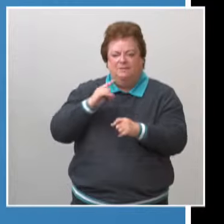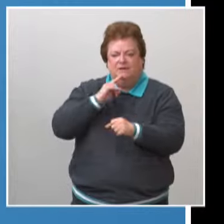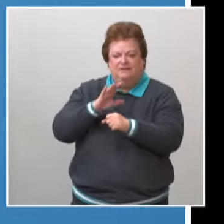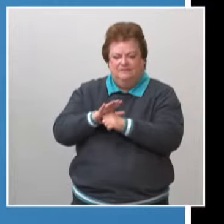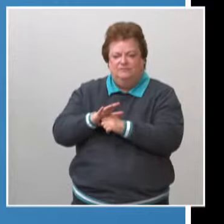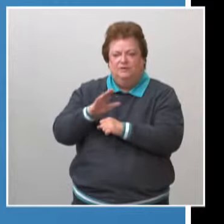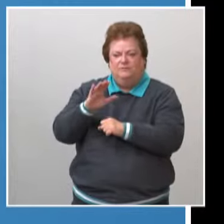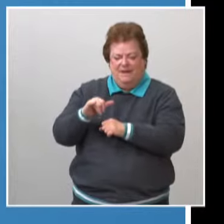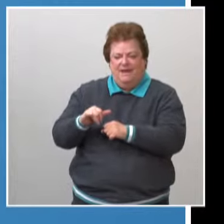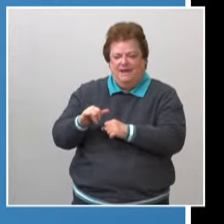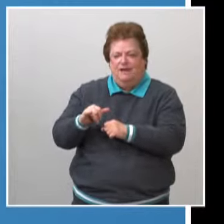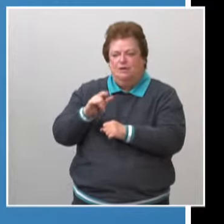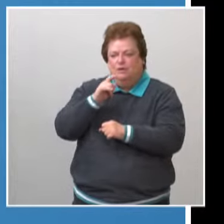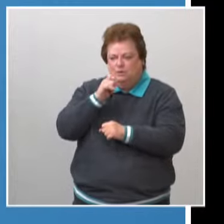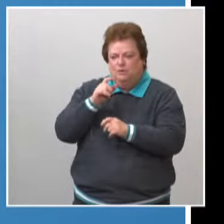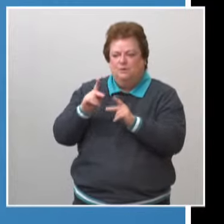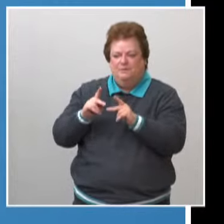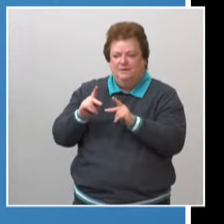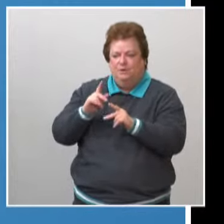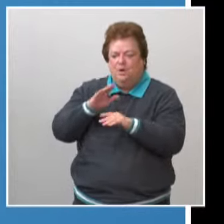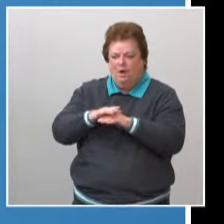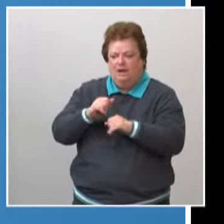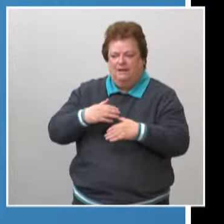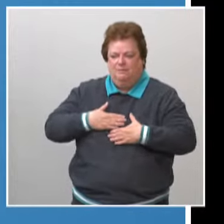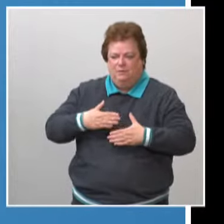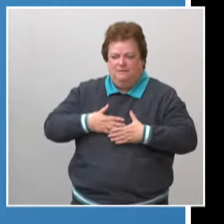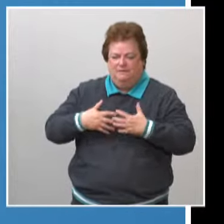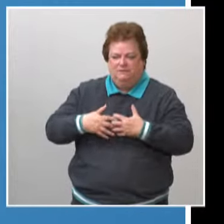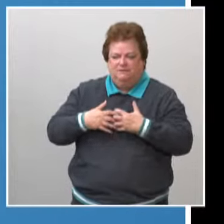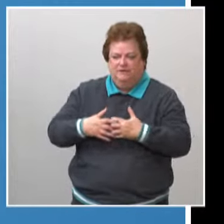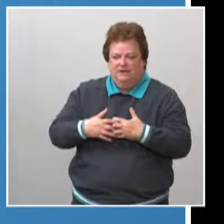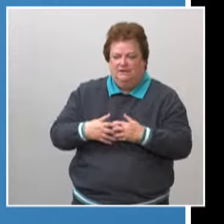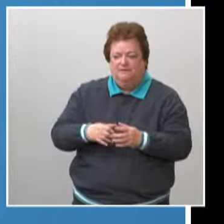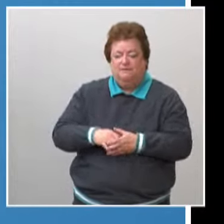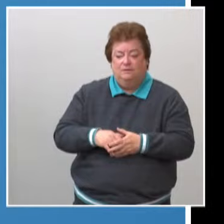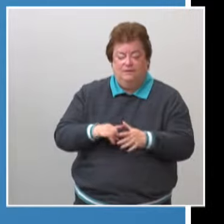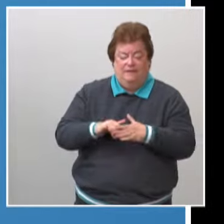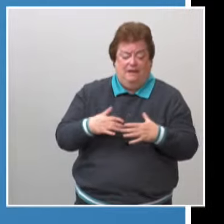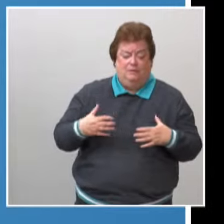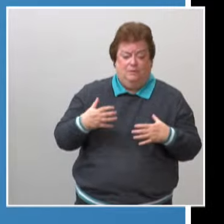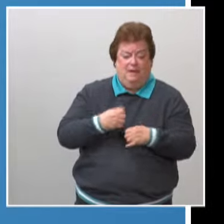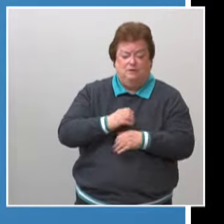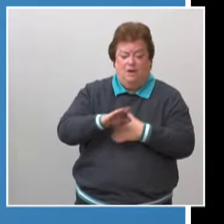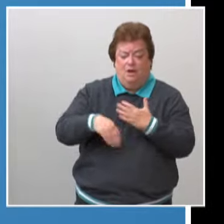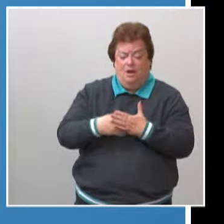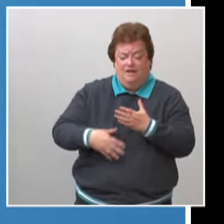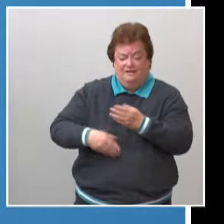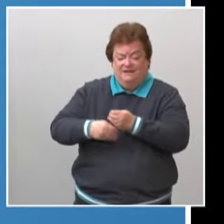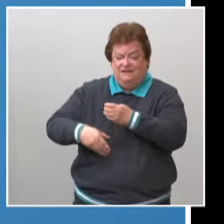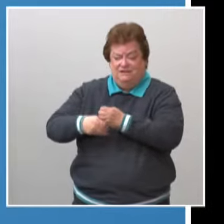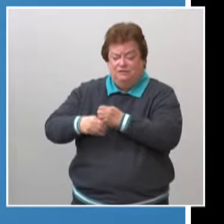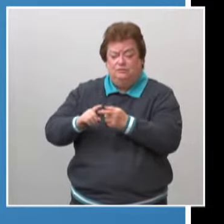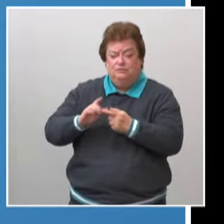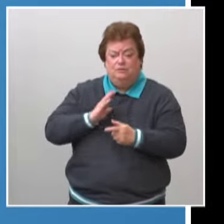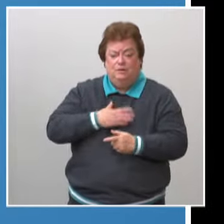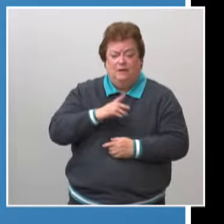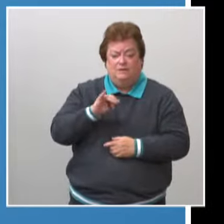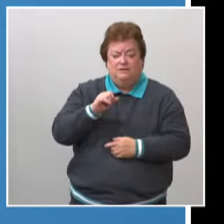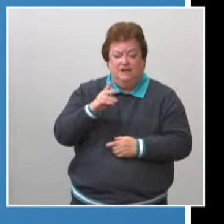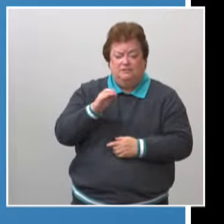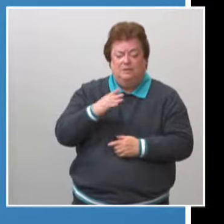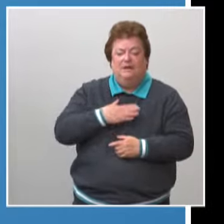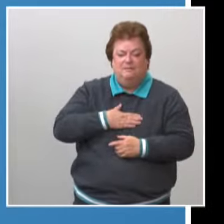of residents that are currently on a ventilator. That wraps up all of the additions to our COVID-19 dashboard.